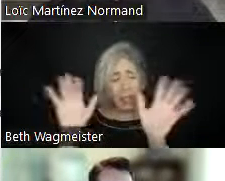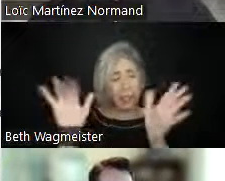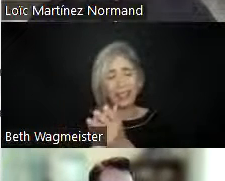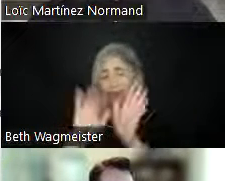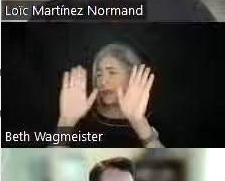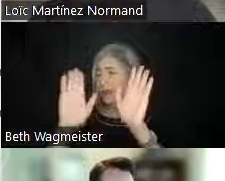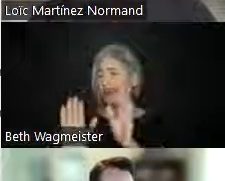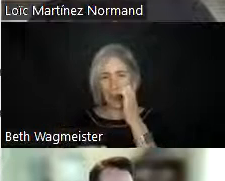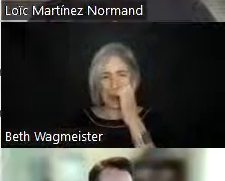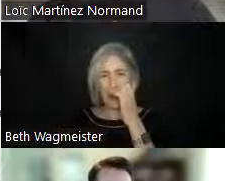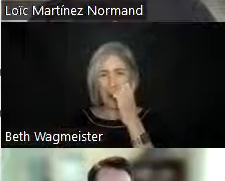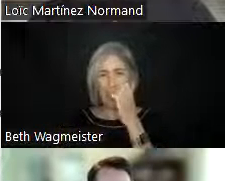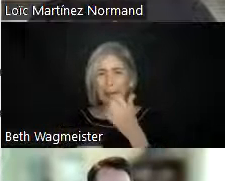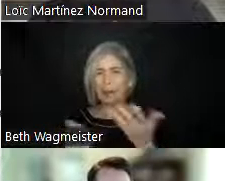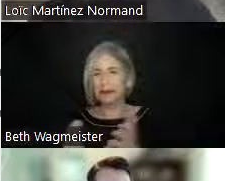And